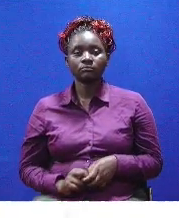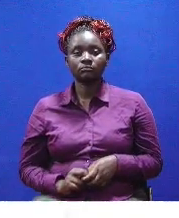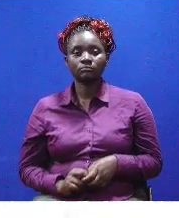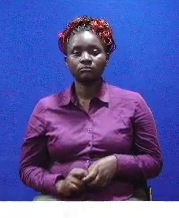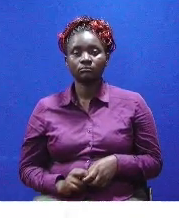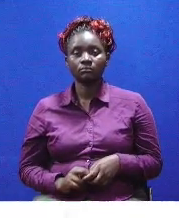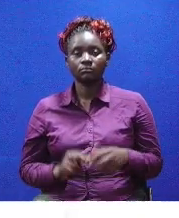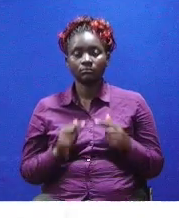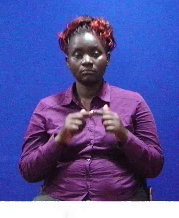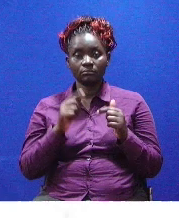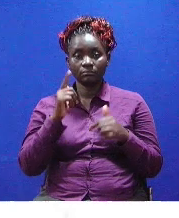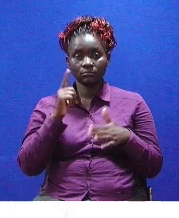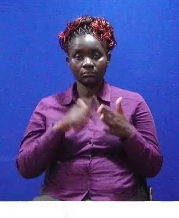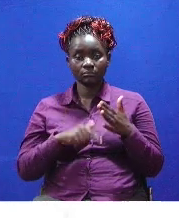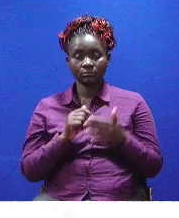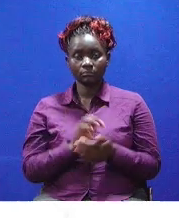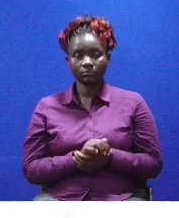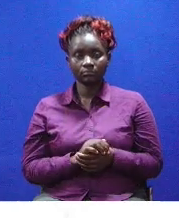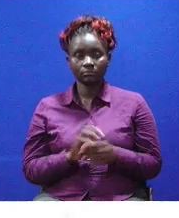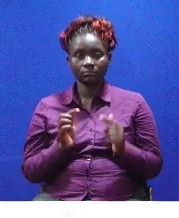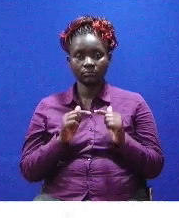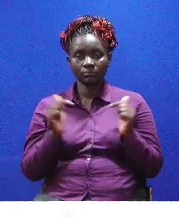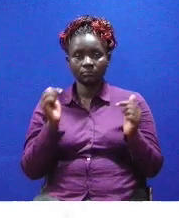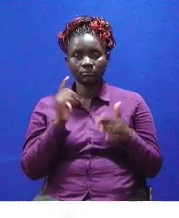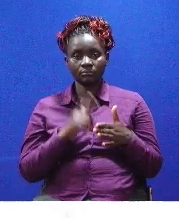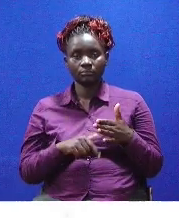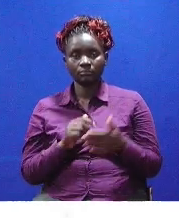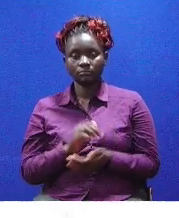against what? Before you come to